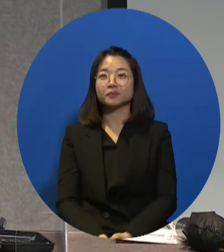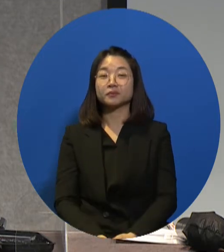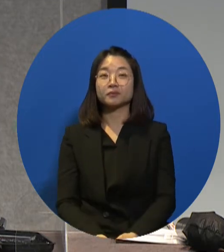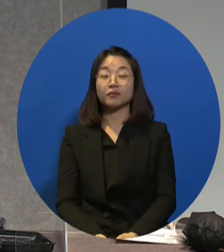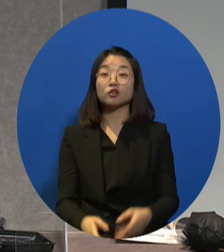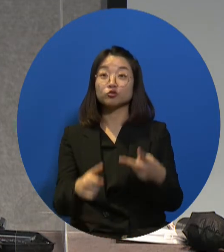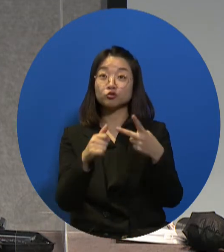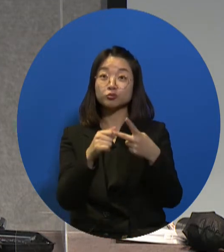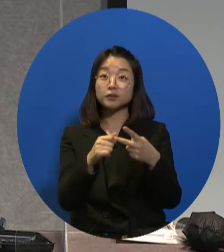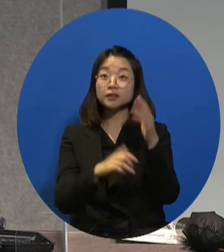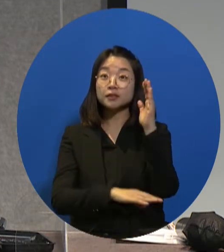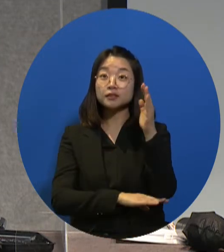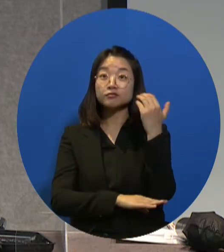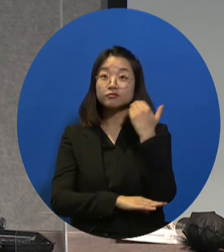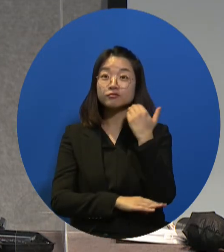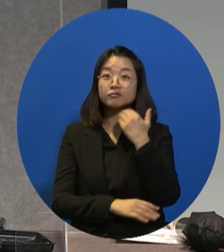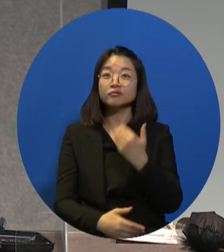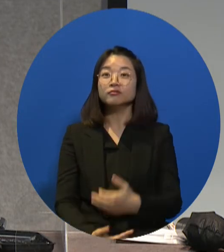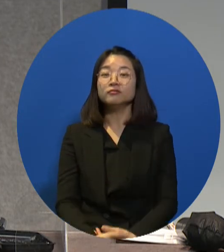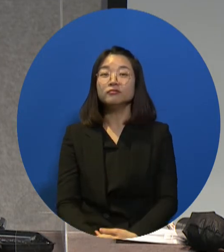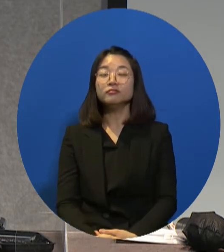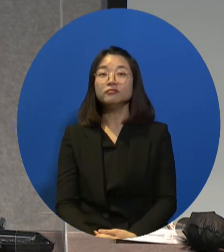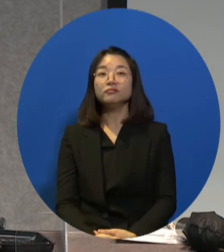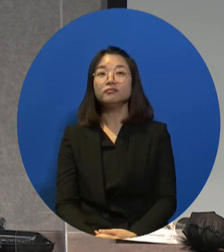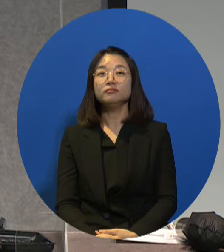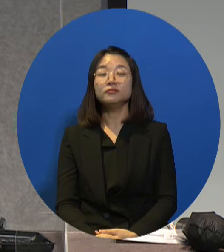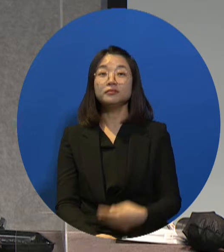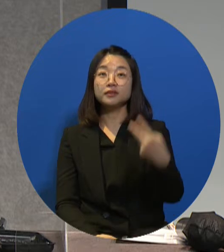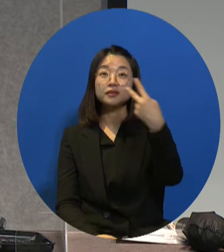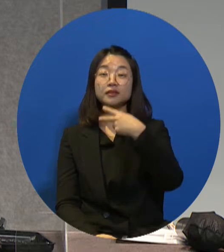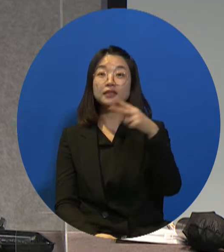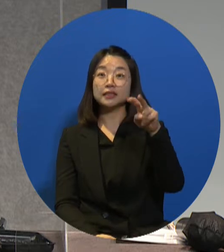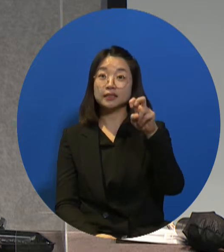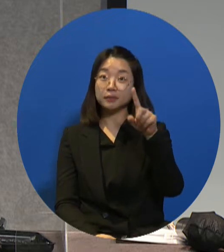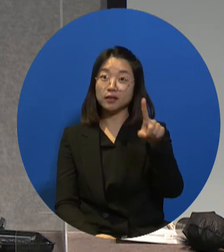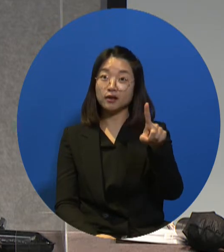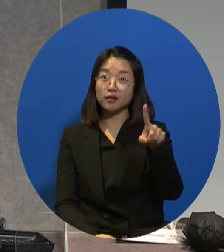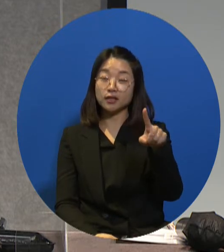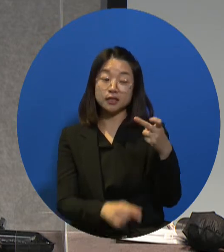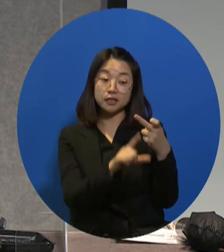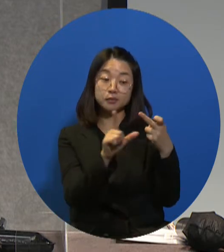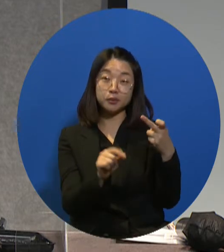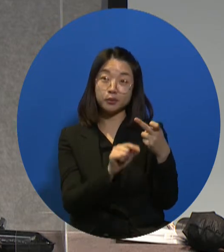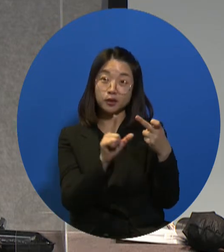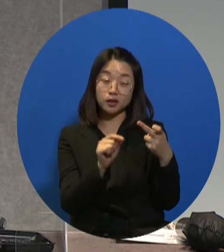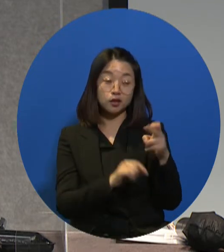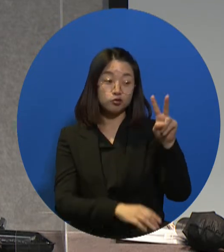tips that you've given us. Thank you very much. Let's move on to the second presentation.